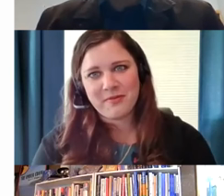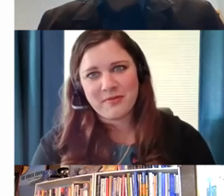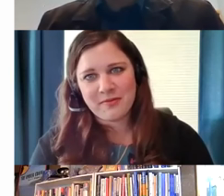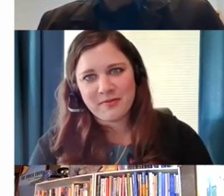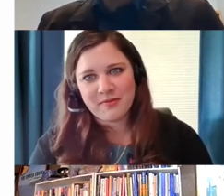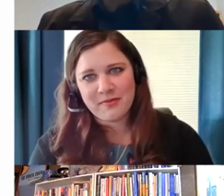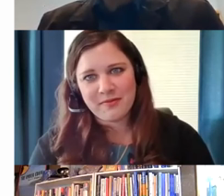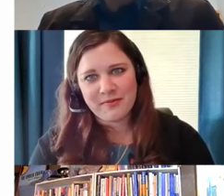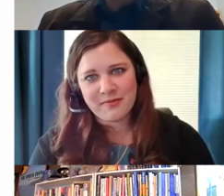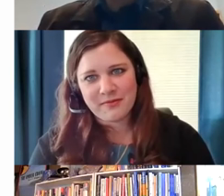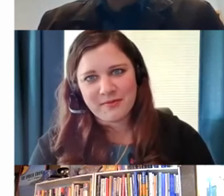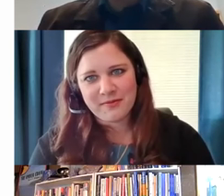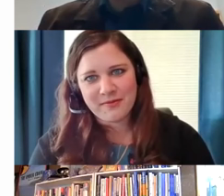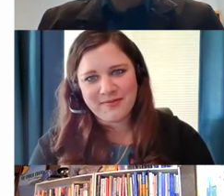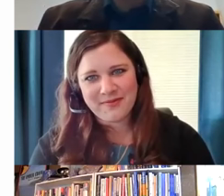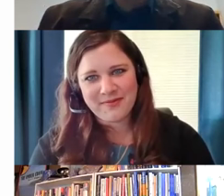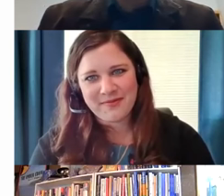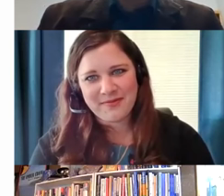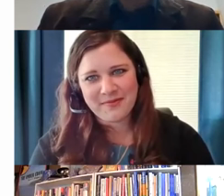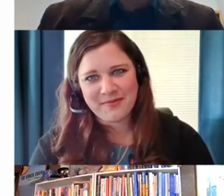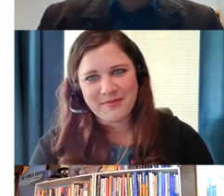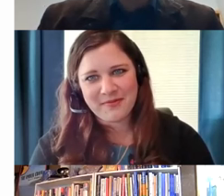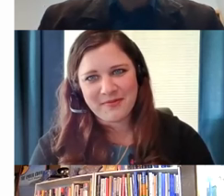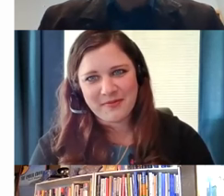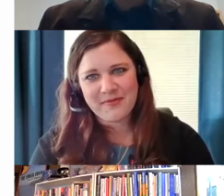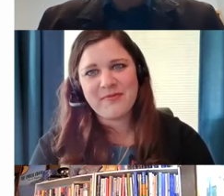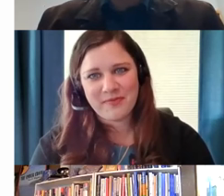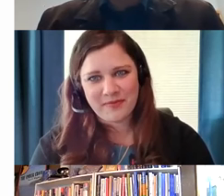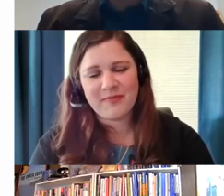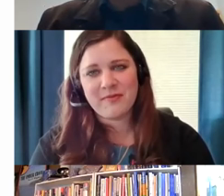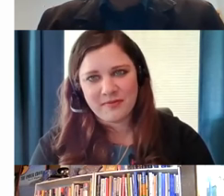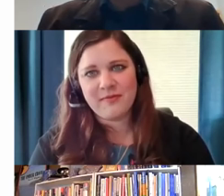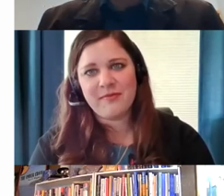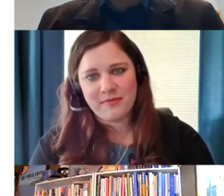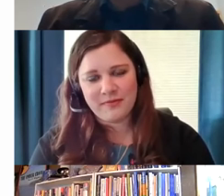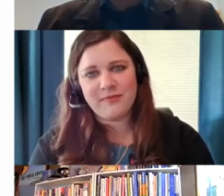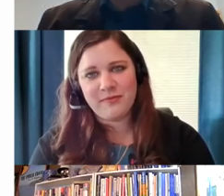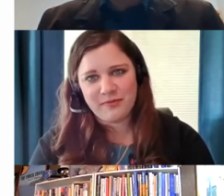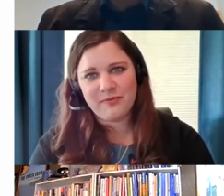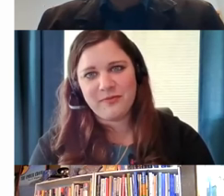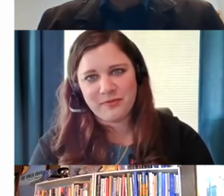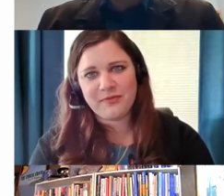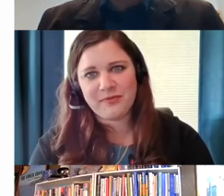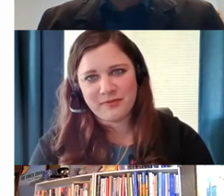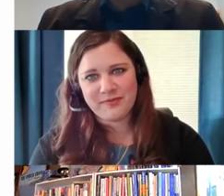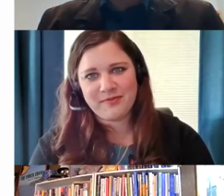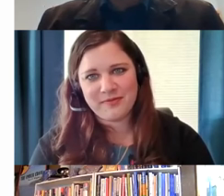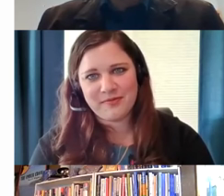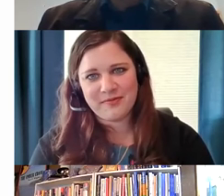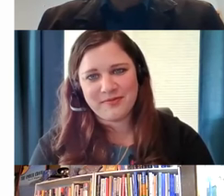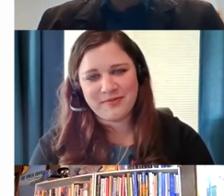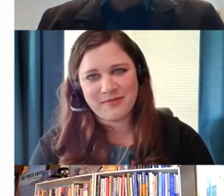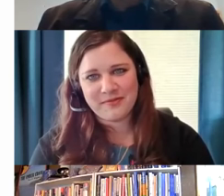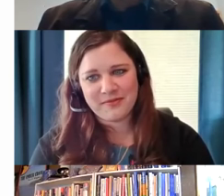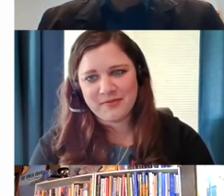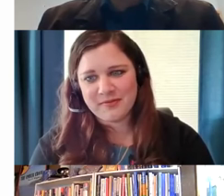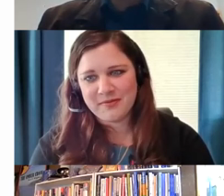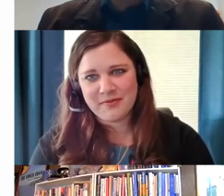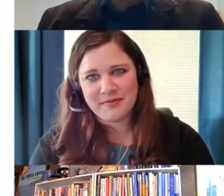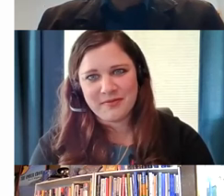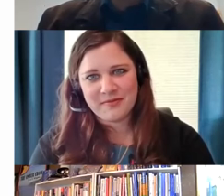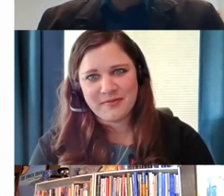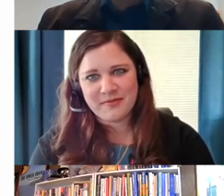replacing a keyboard or on a laptop, that kind of thing. And he was wonderful, and he still